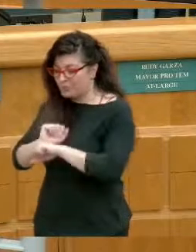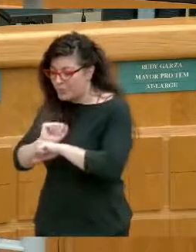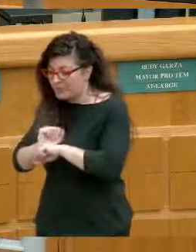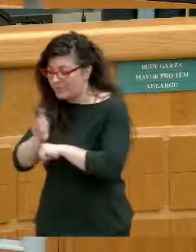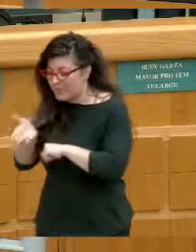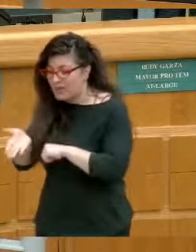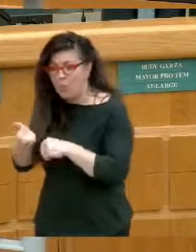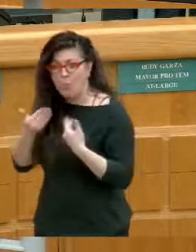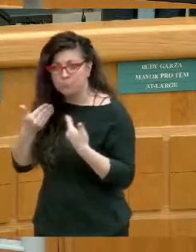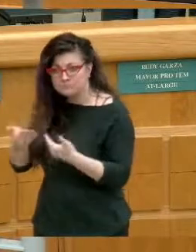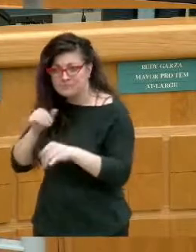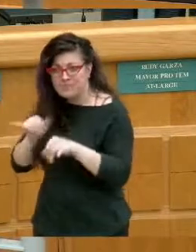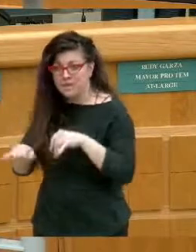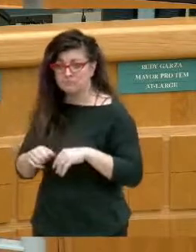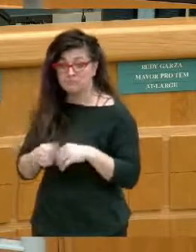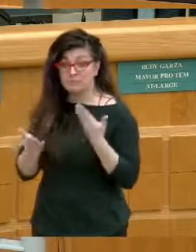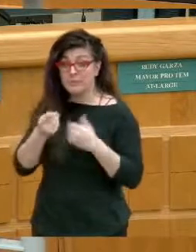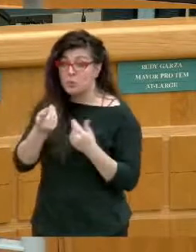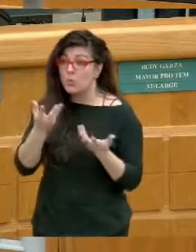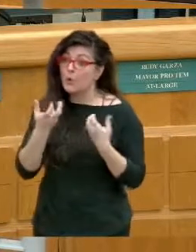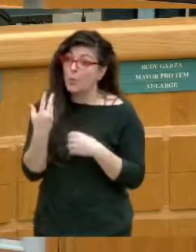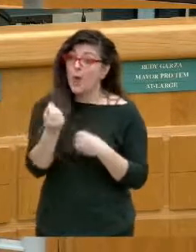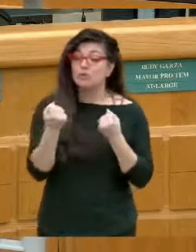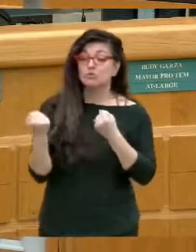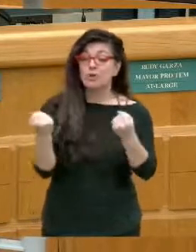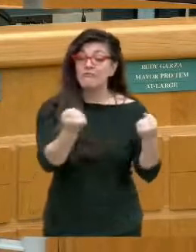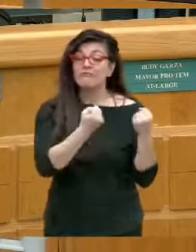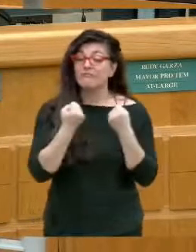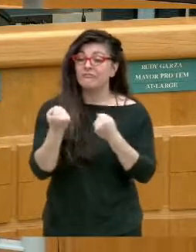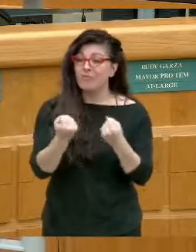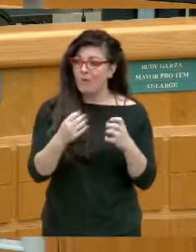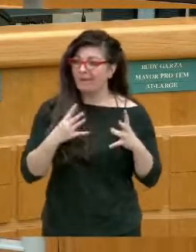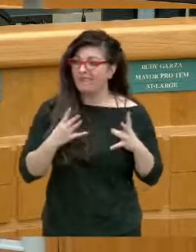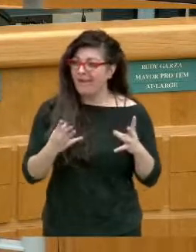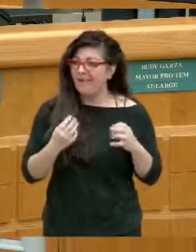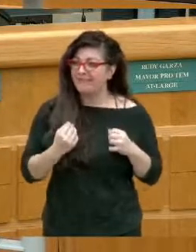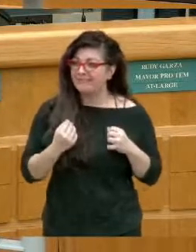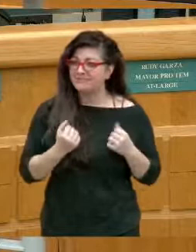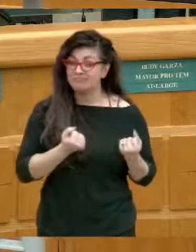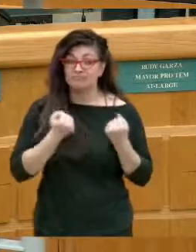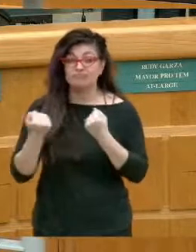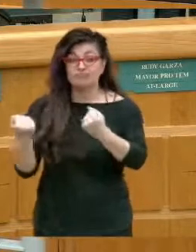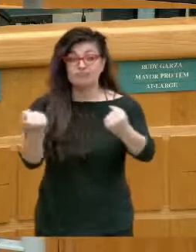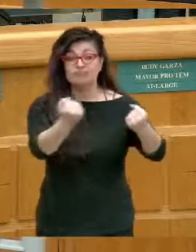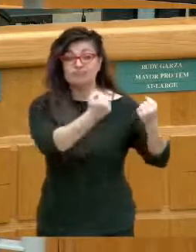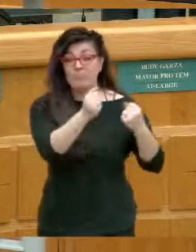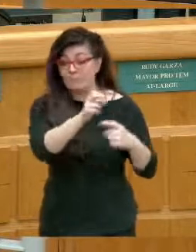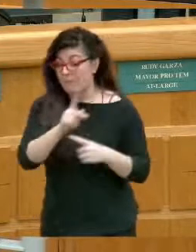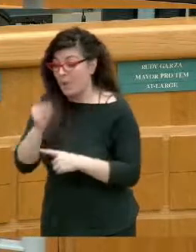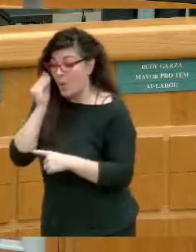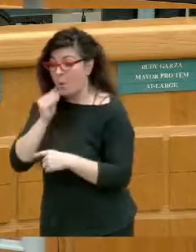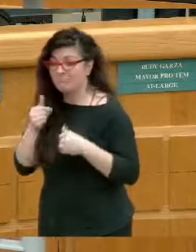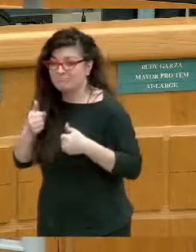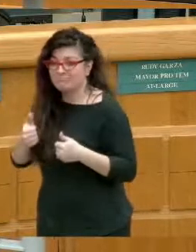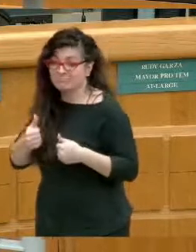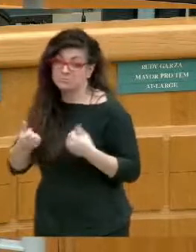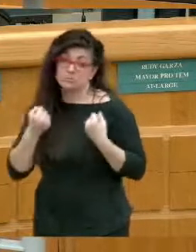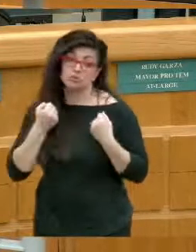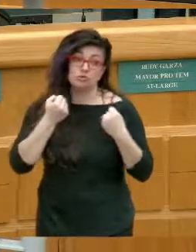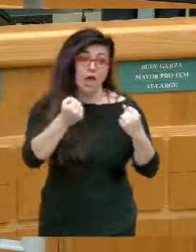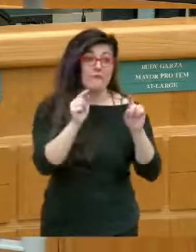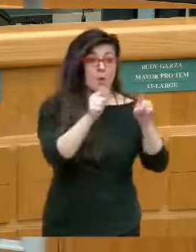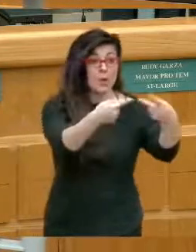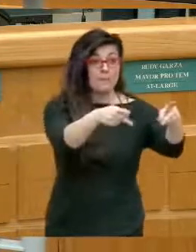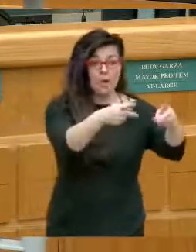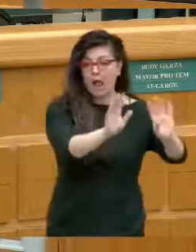you want to go for a car ride, as long as you don't go for a car ride and then get out go to a party, then that's not going to